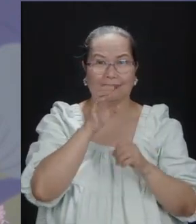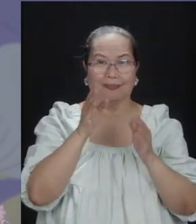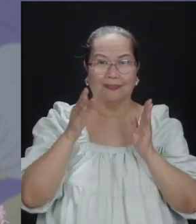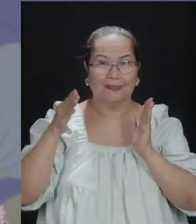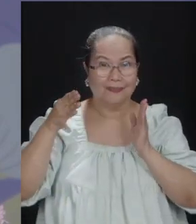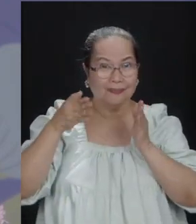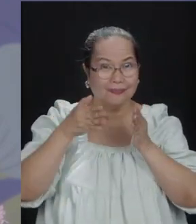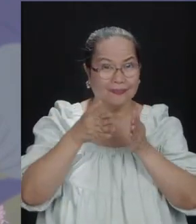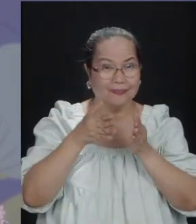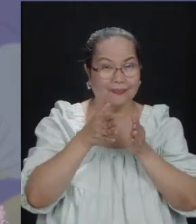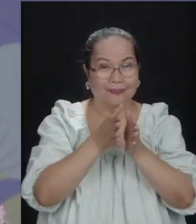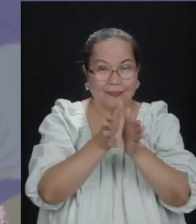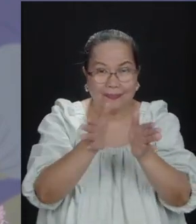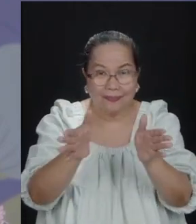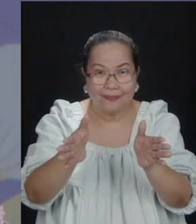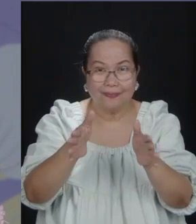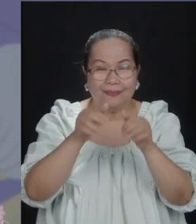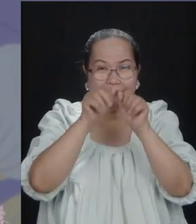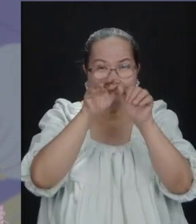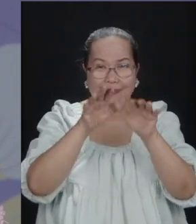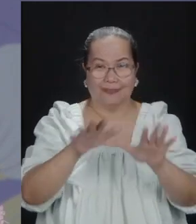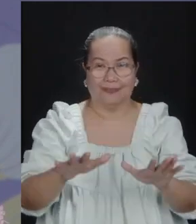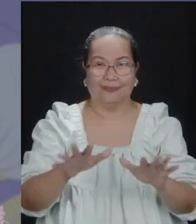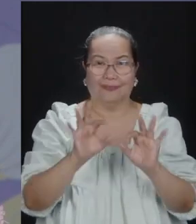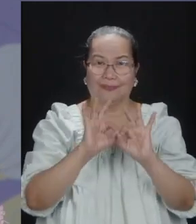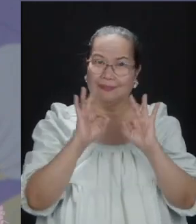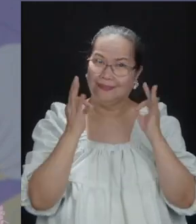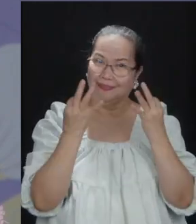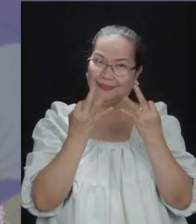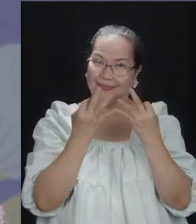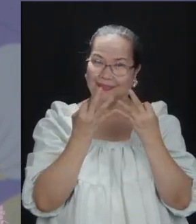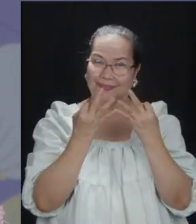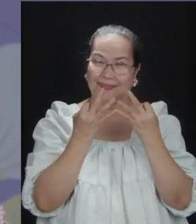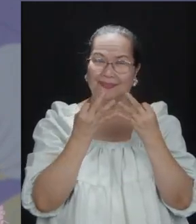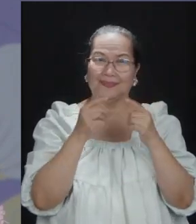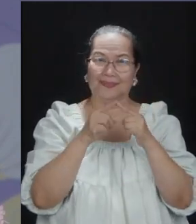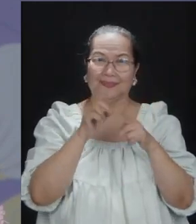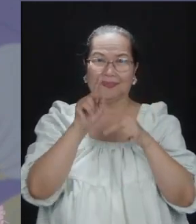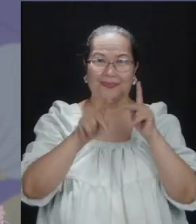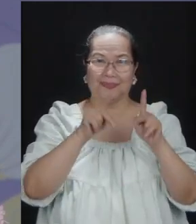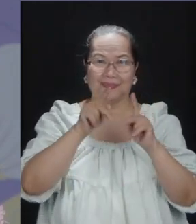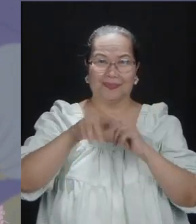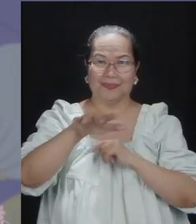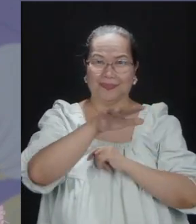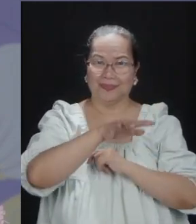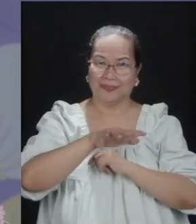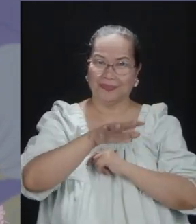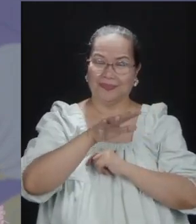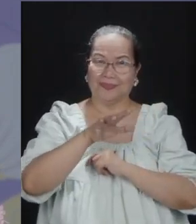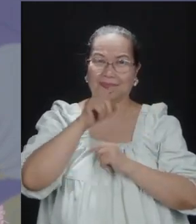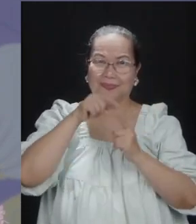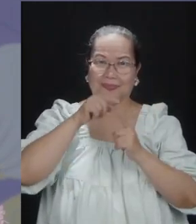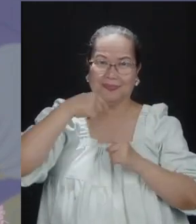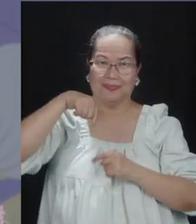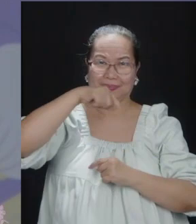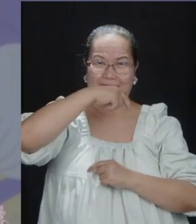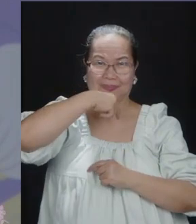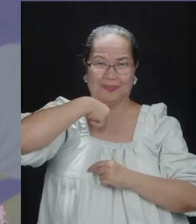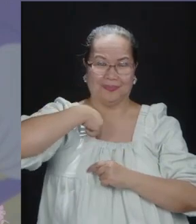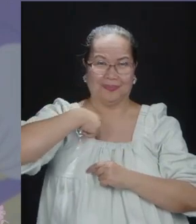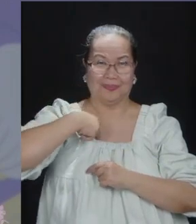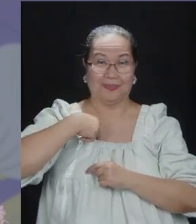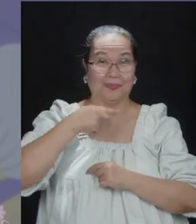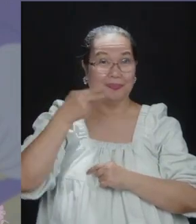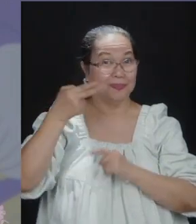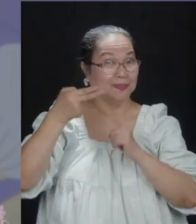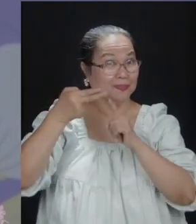channel of blessing to her family, to her people, and to all of us. But